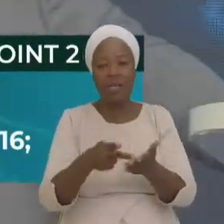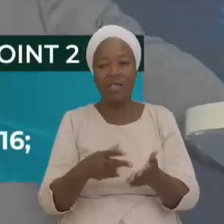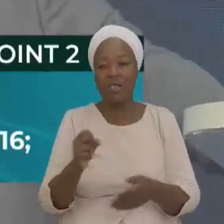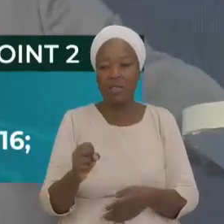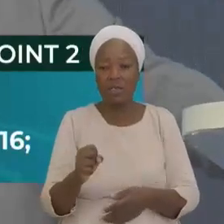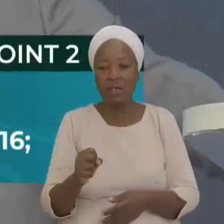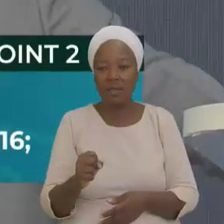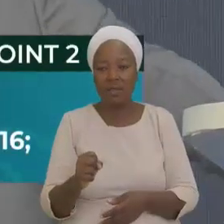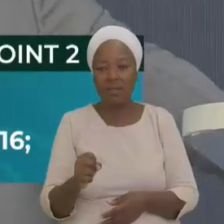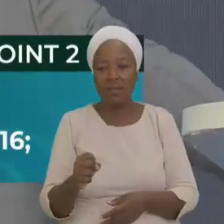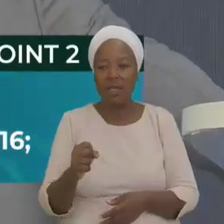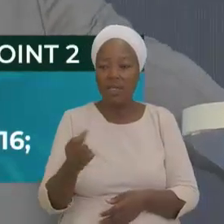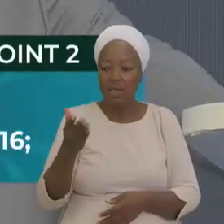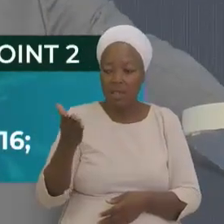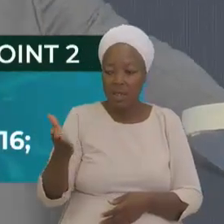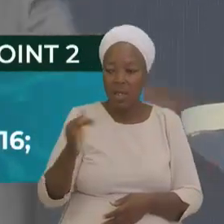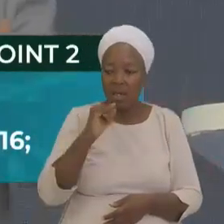There's the outside court,